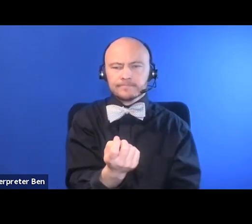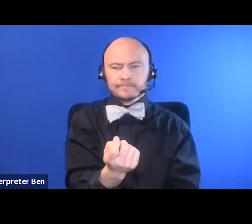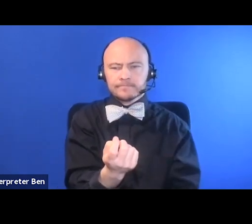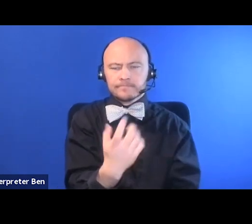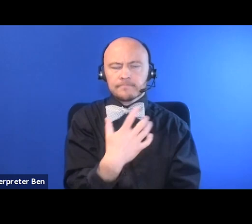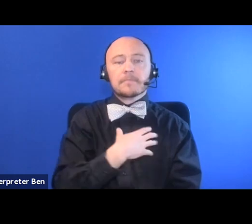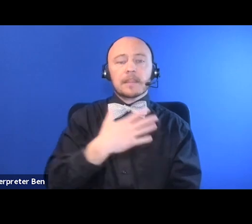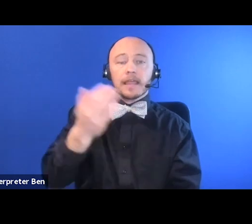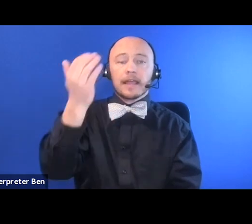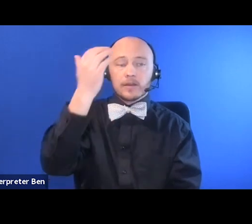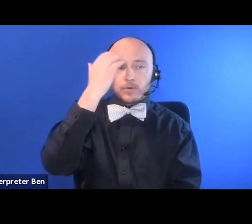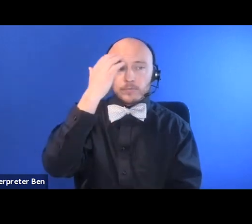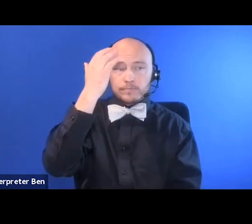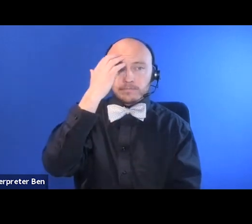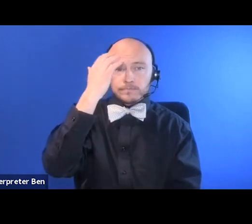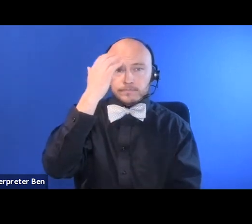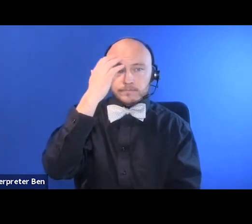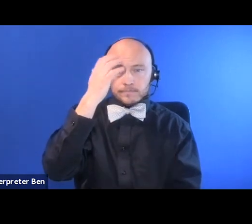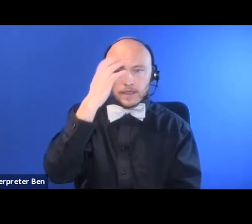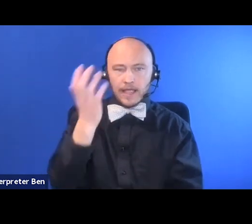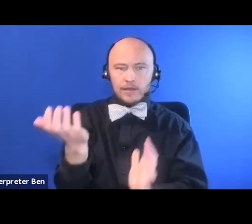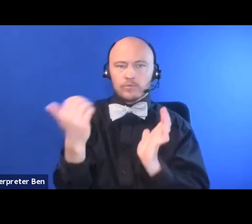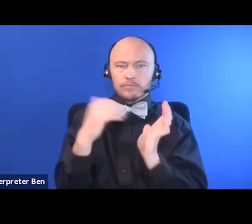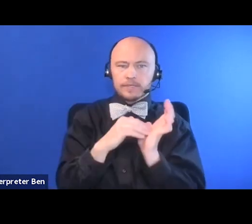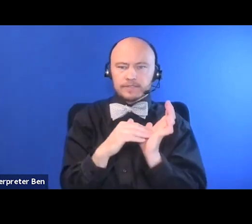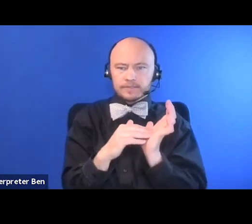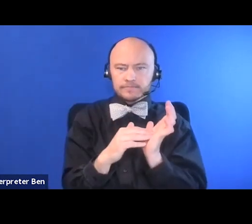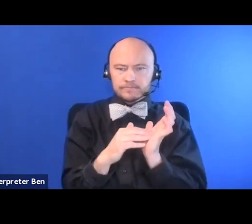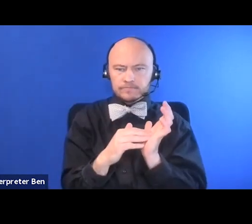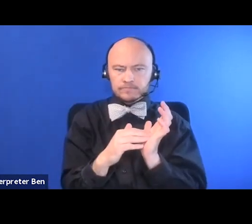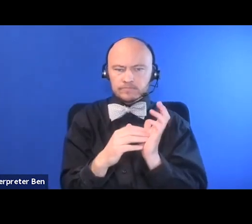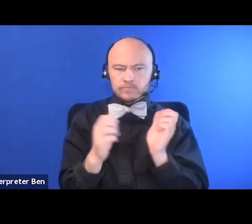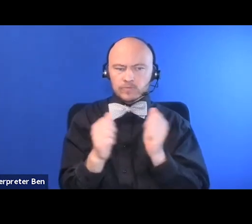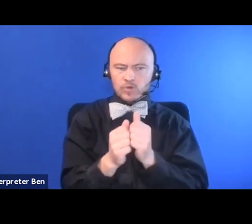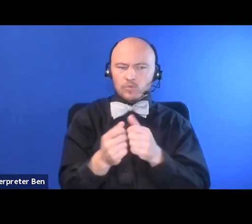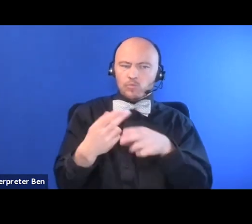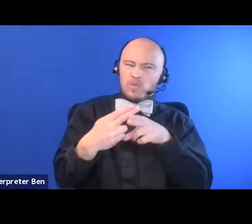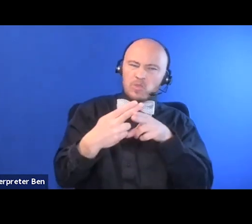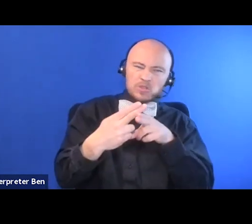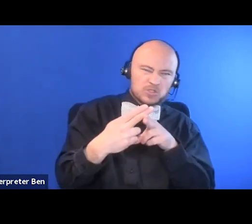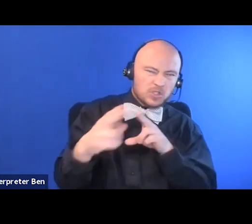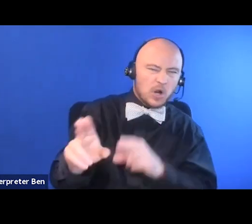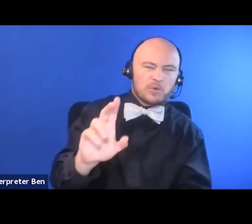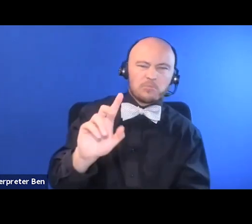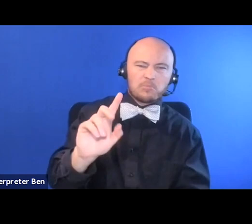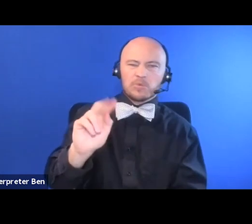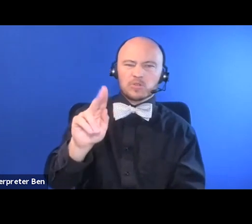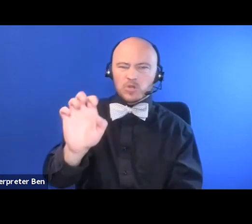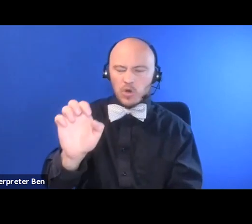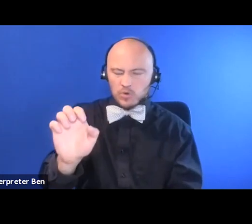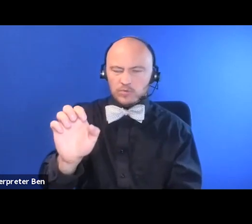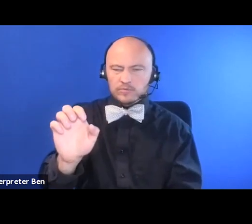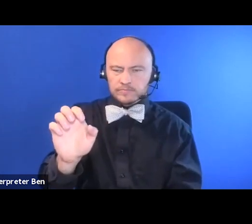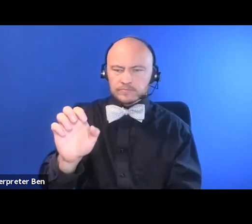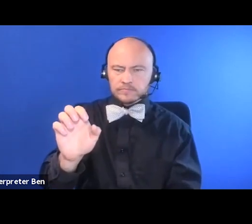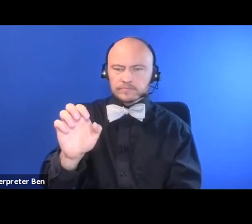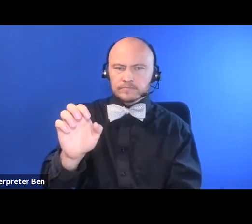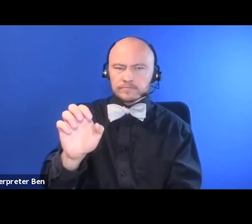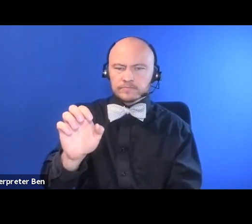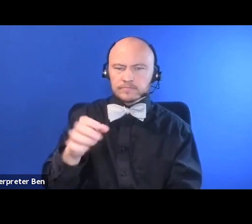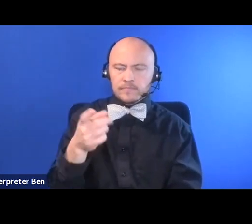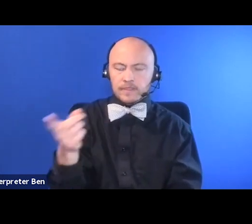I know, I repeated, with a sharpness in tone that took him